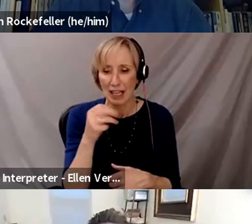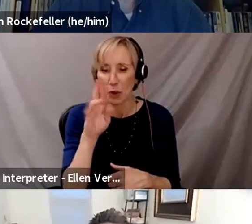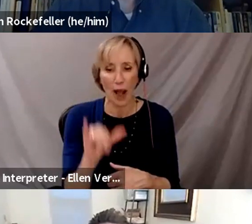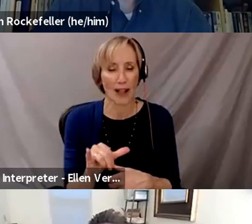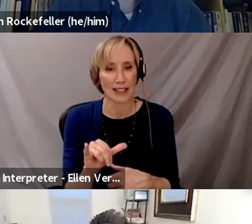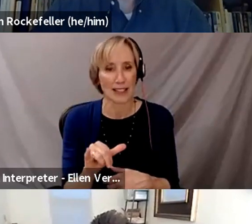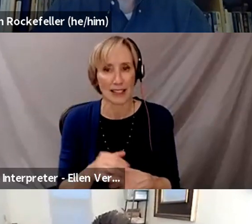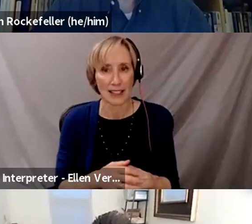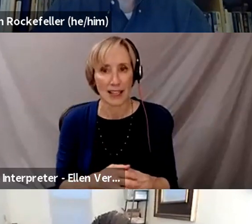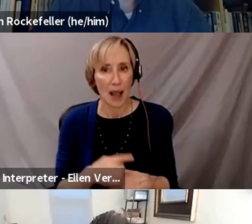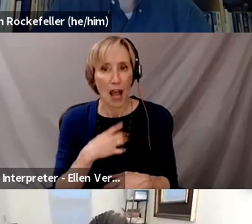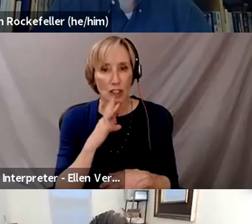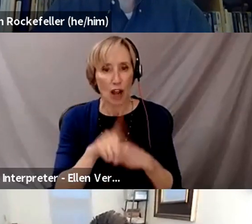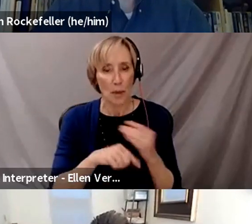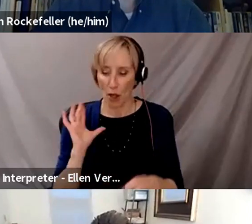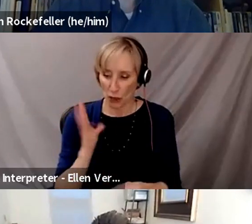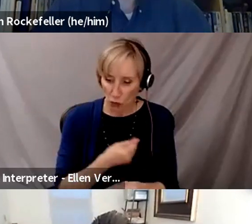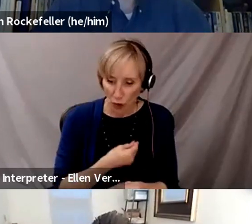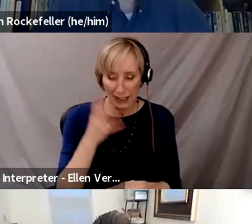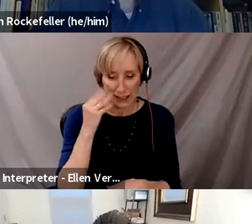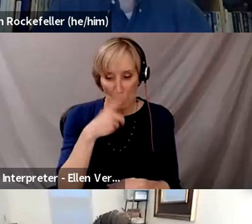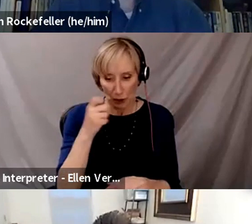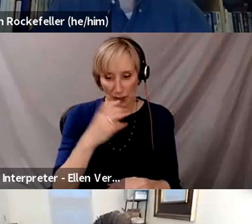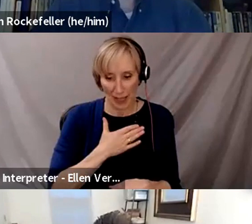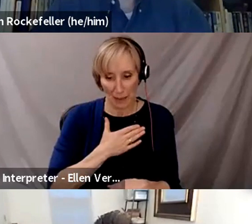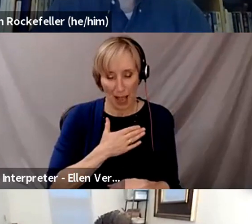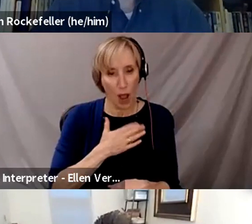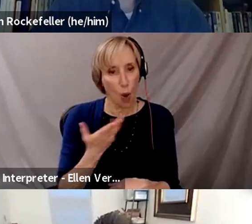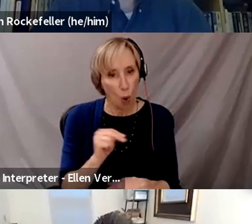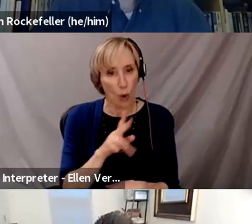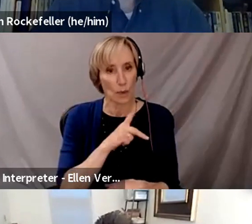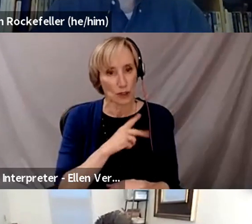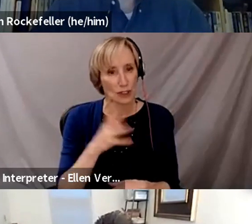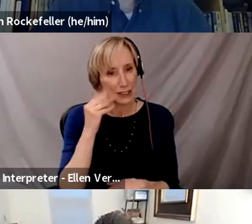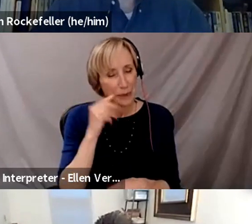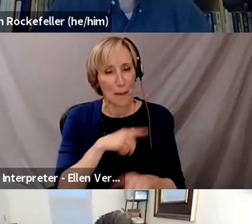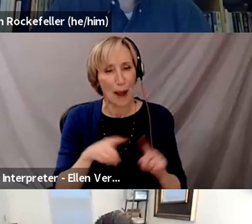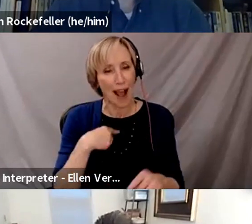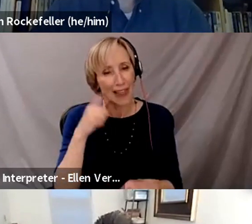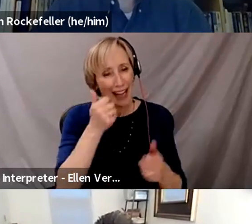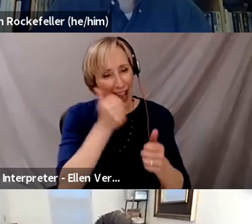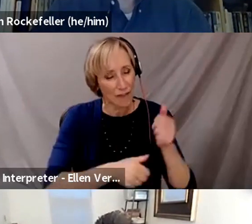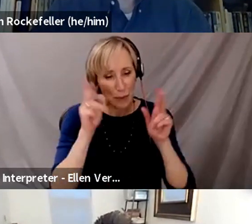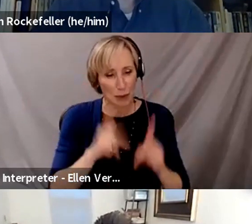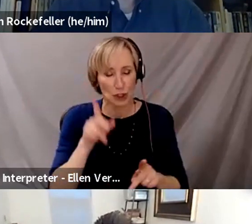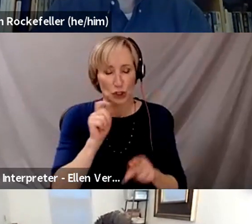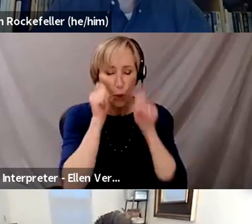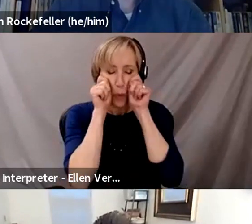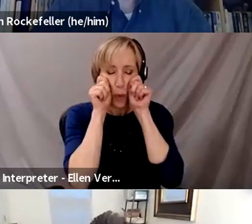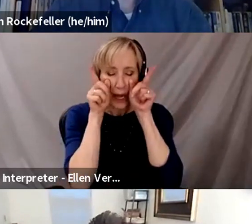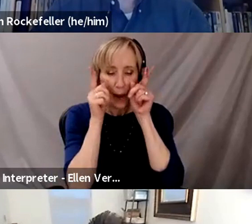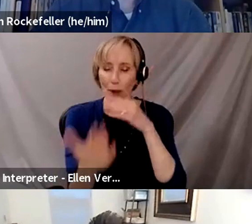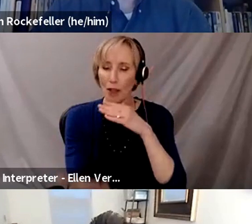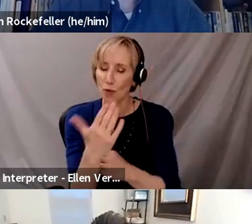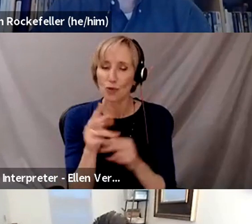about the trans experience because that's my own experience, but I just think every person should just be able to wake up and look forward to their